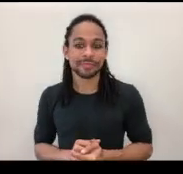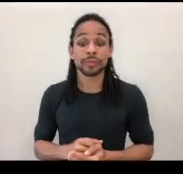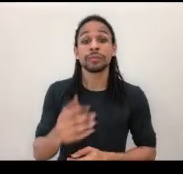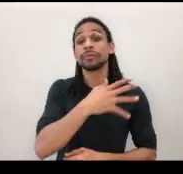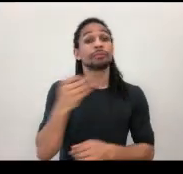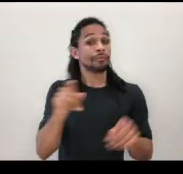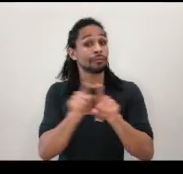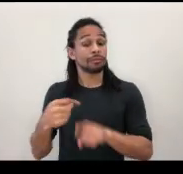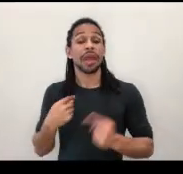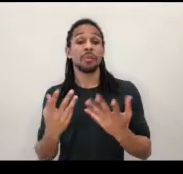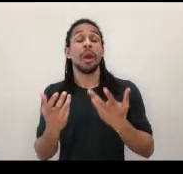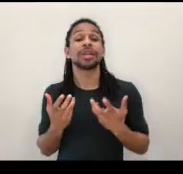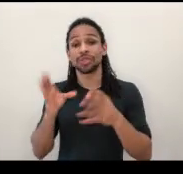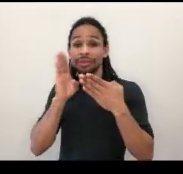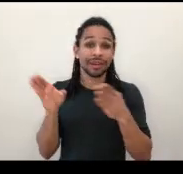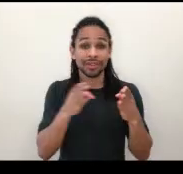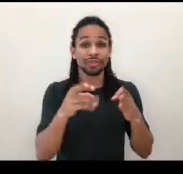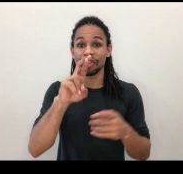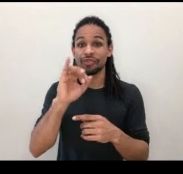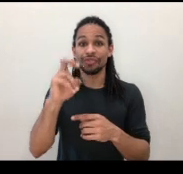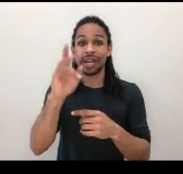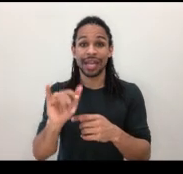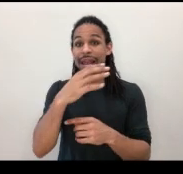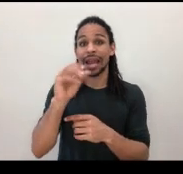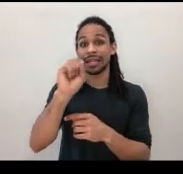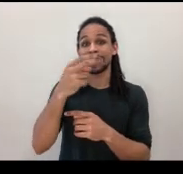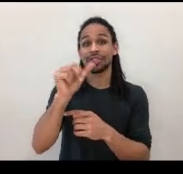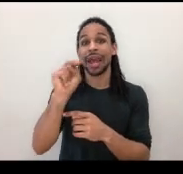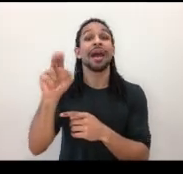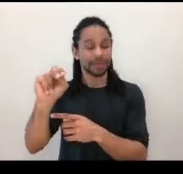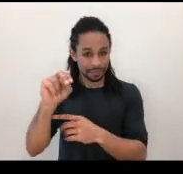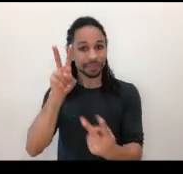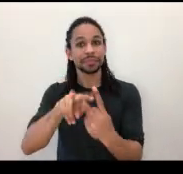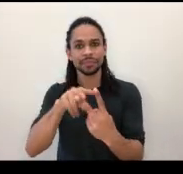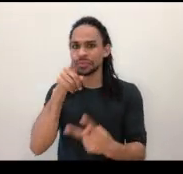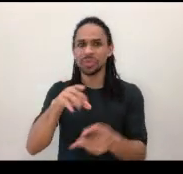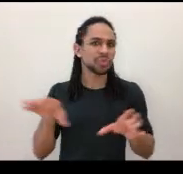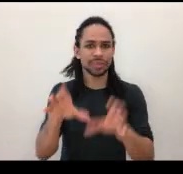And I wanted to kind of go to Rickey and Shannon. First of all, you do